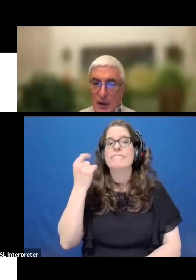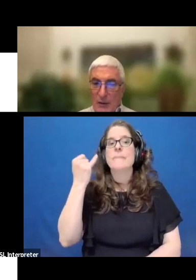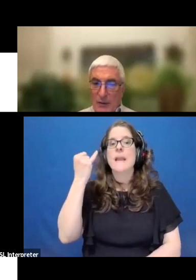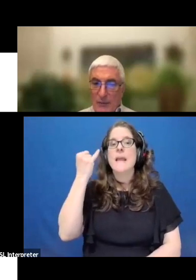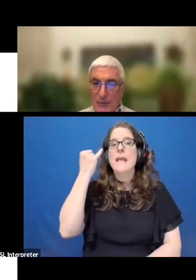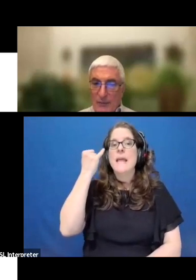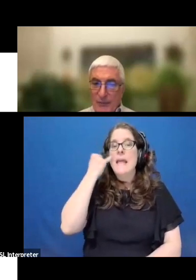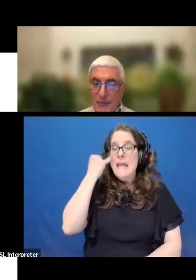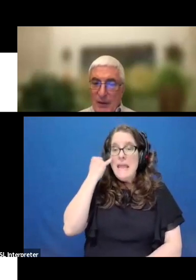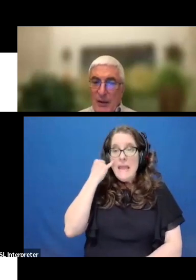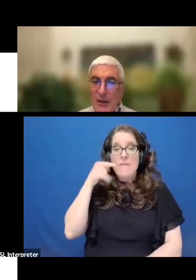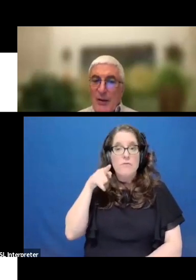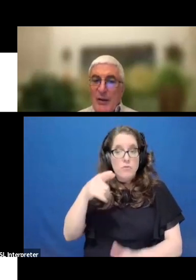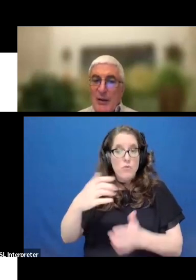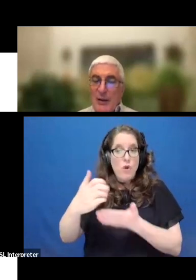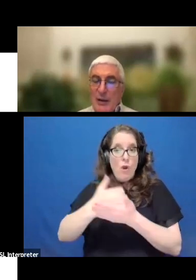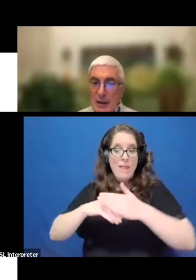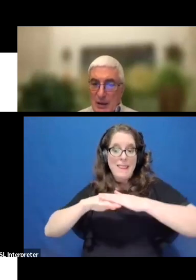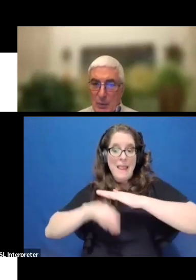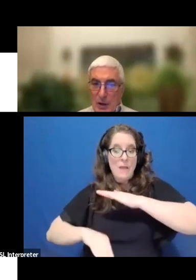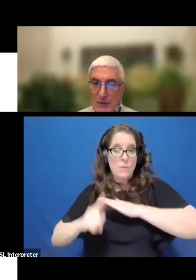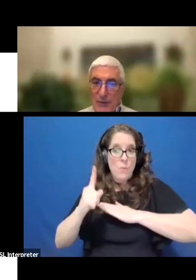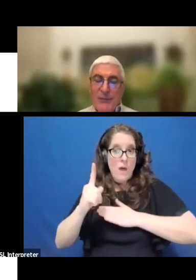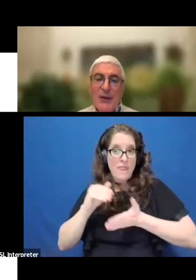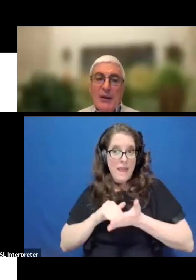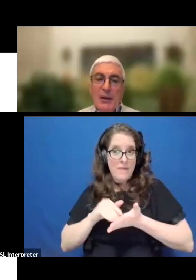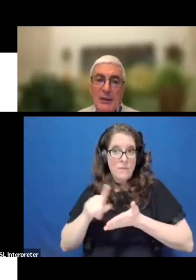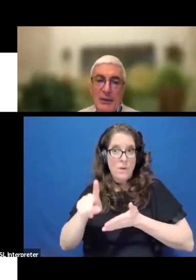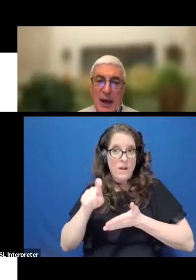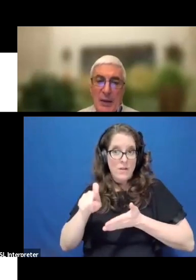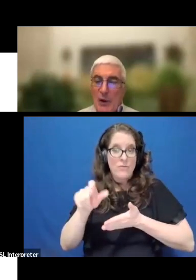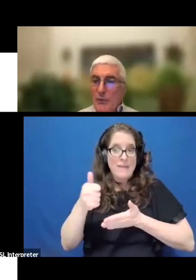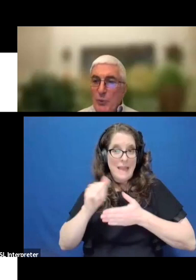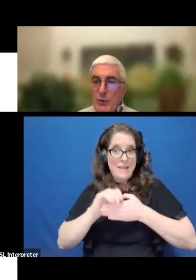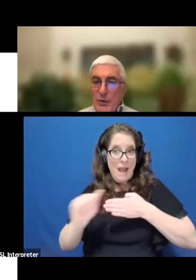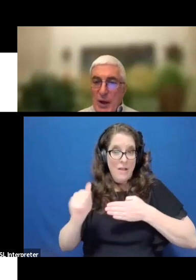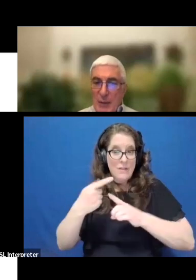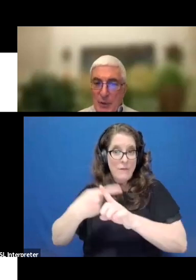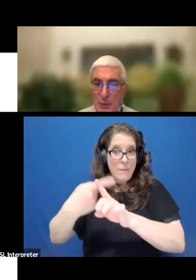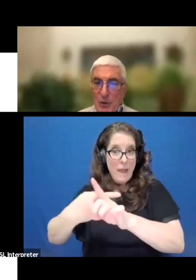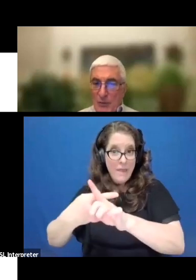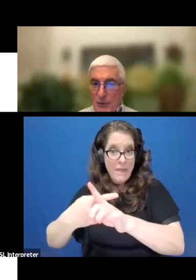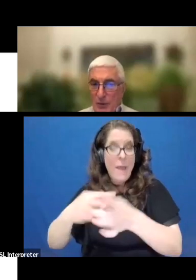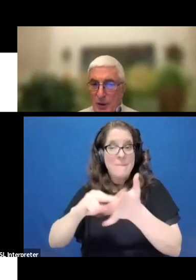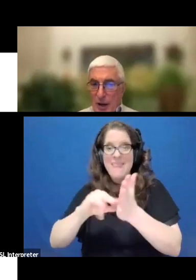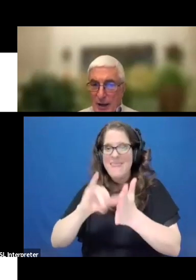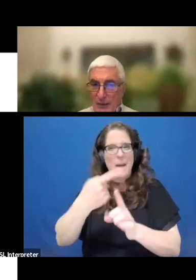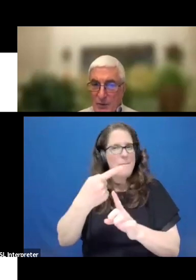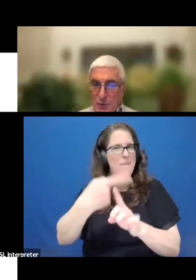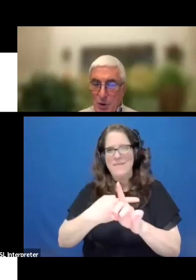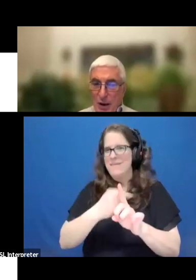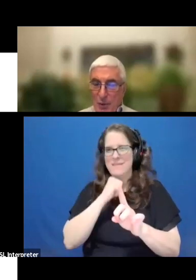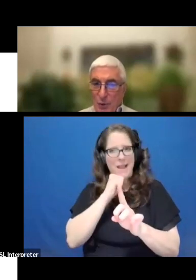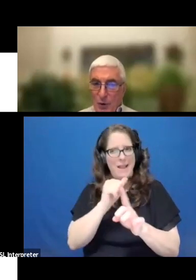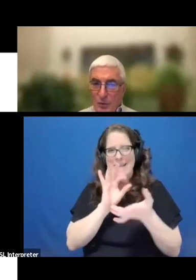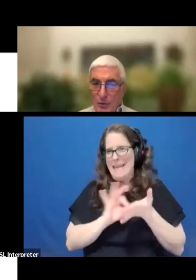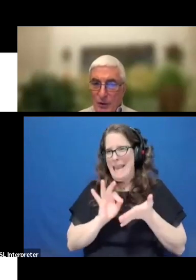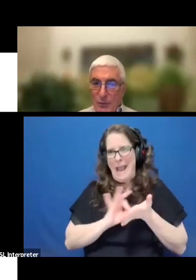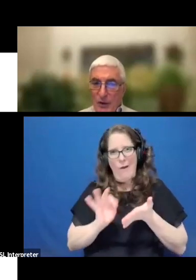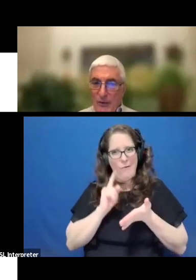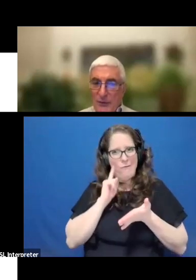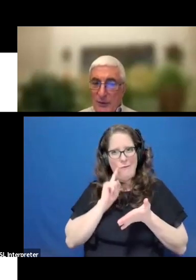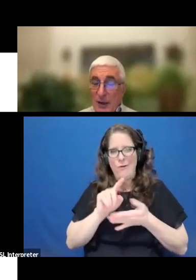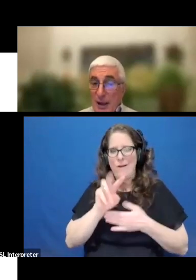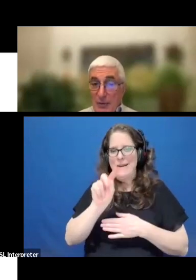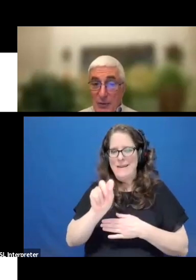$1,110 a month in a month, that month would not be one of their 9 trial work